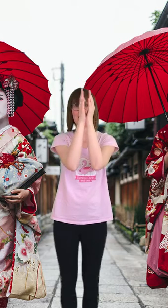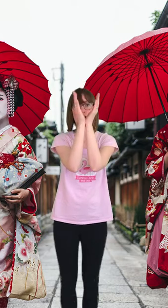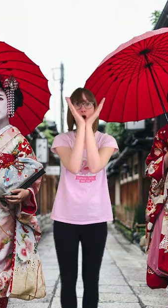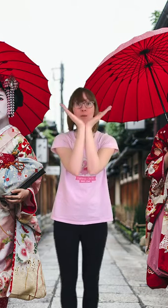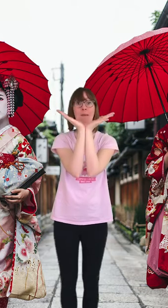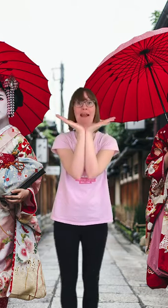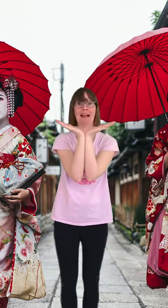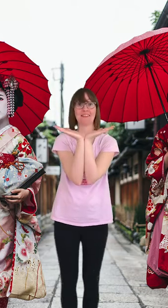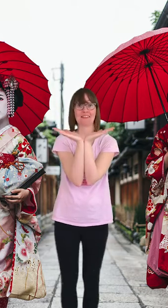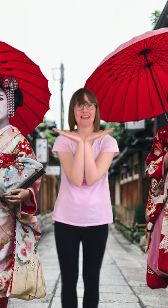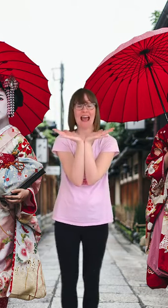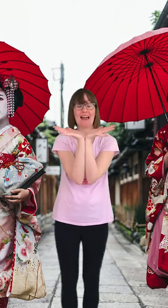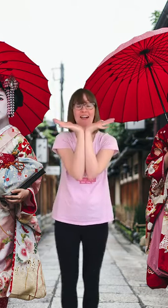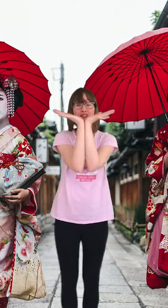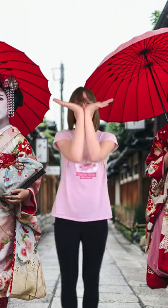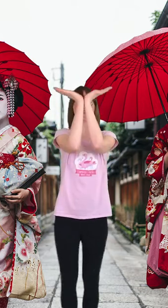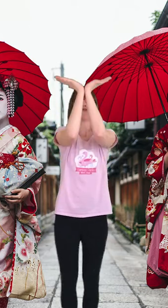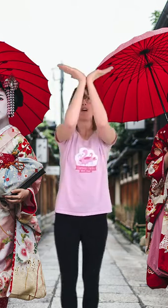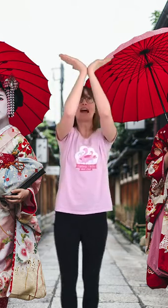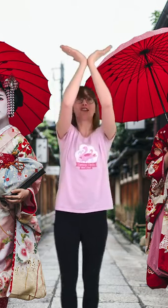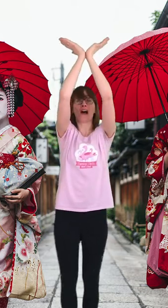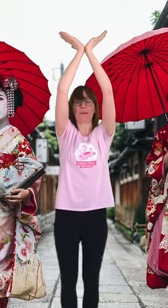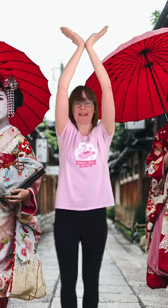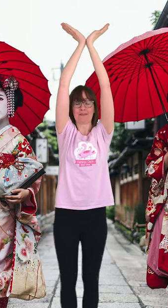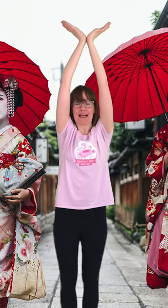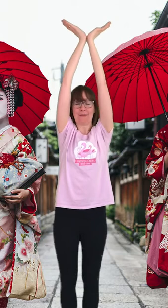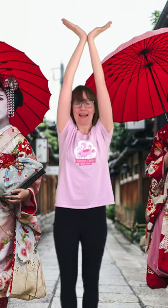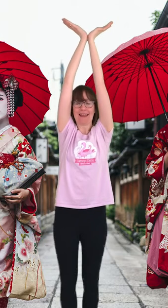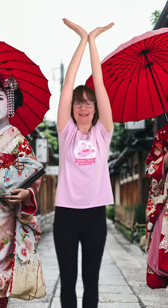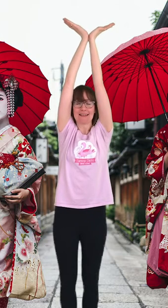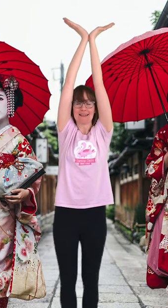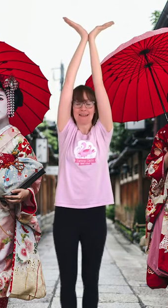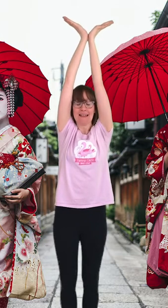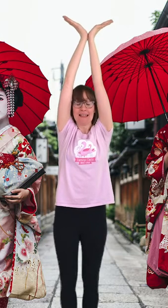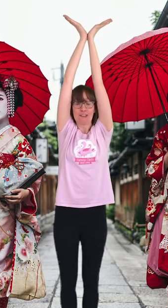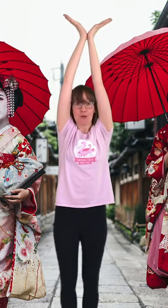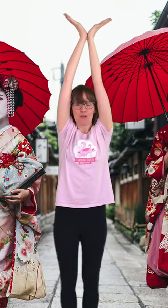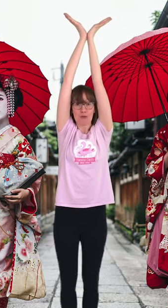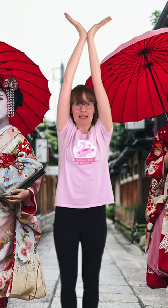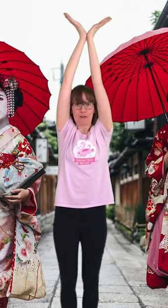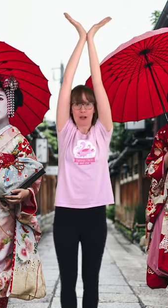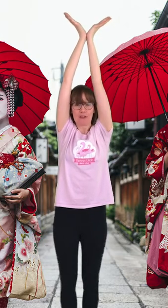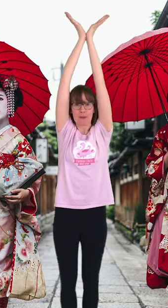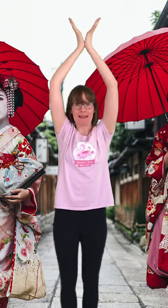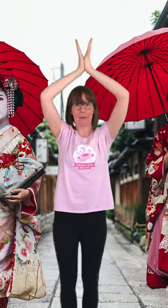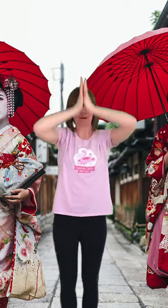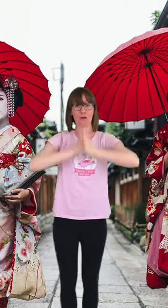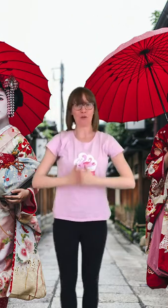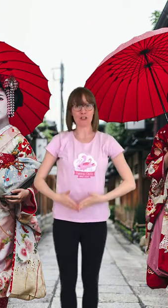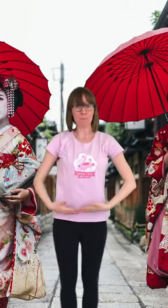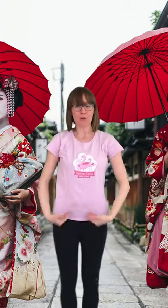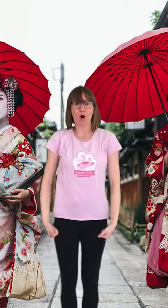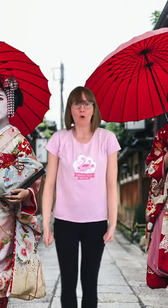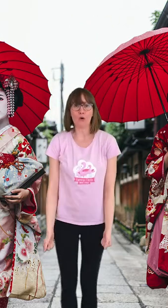hands together and open my hands. And then I stretch up like a flower like that. So you could have a go and do it that way if